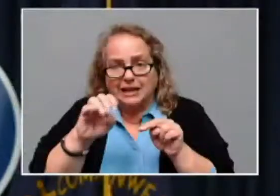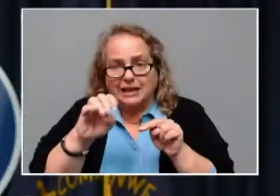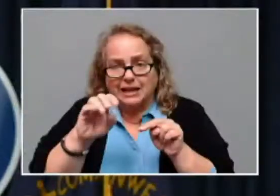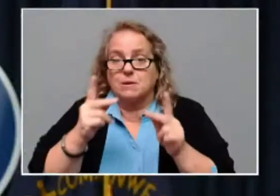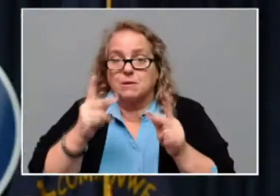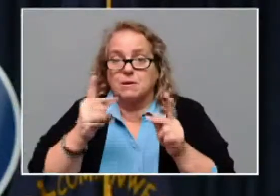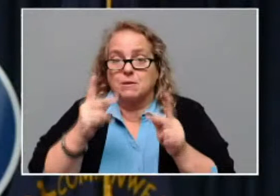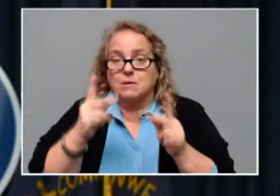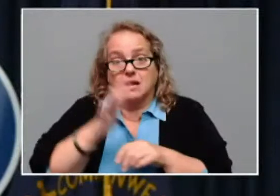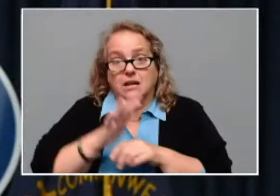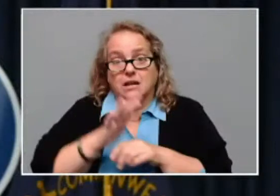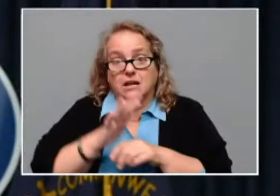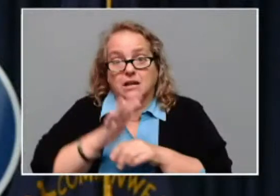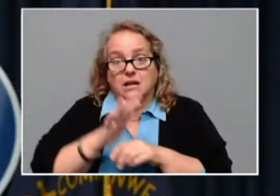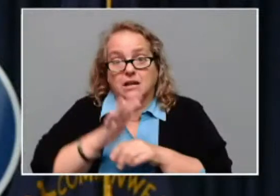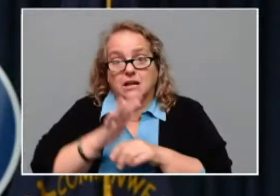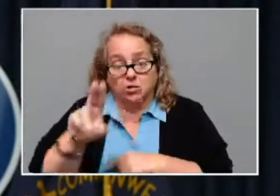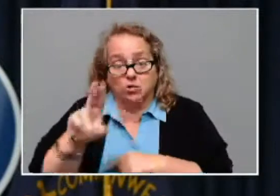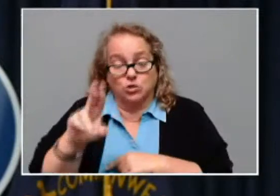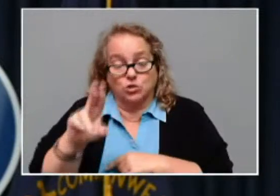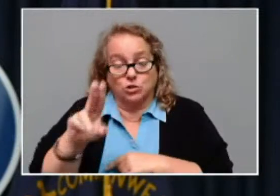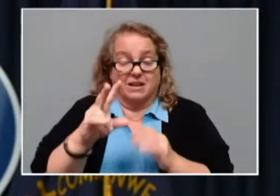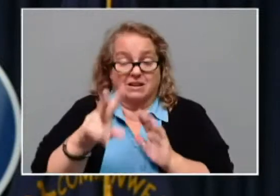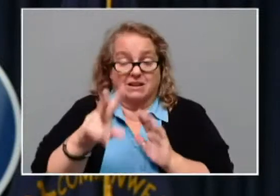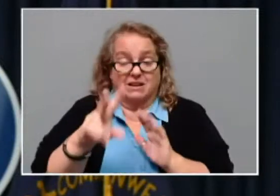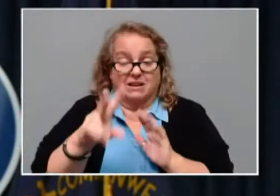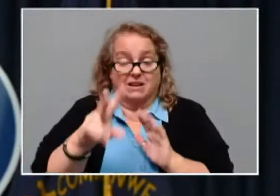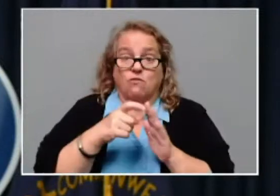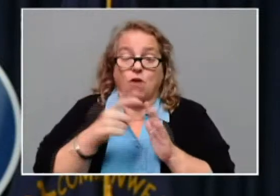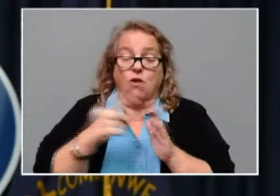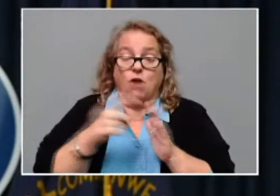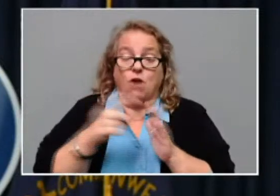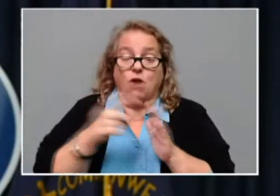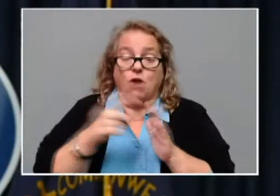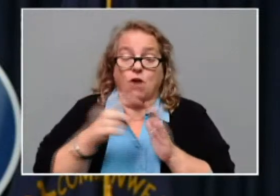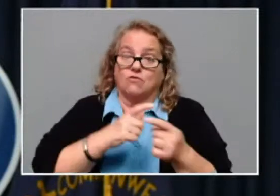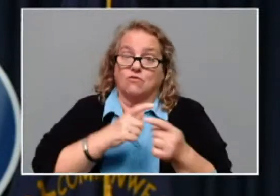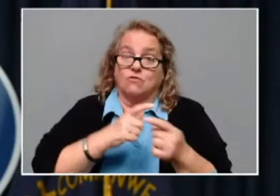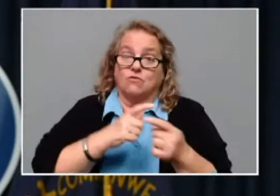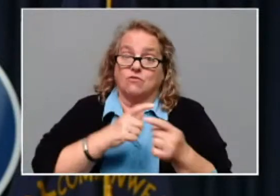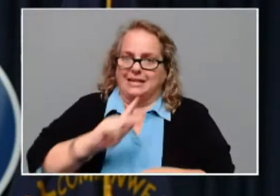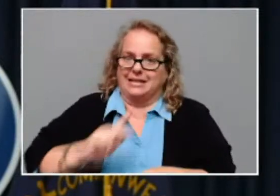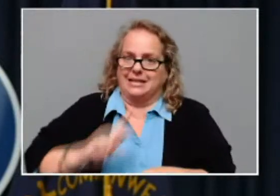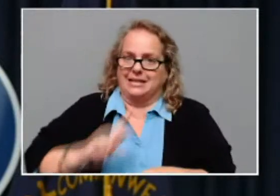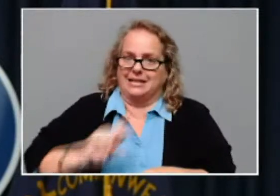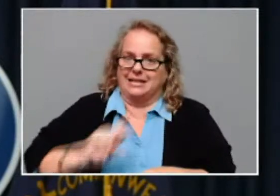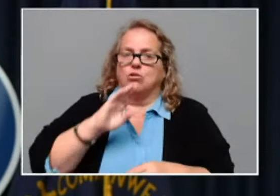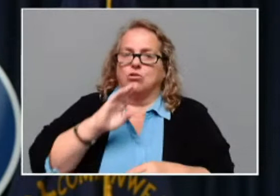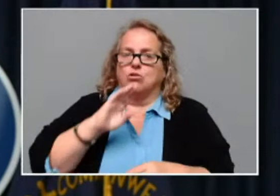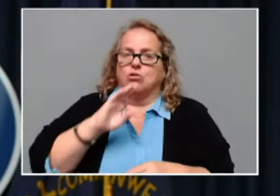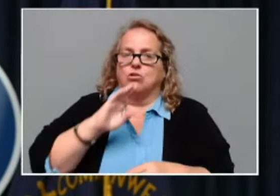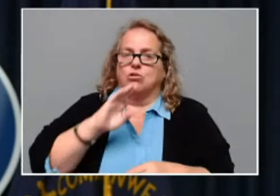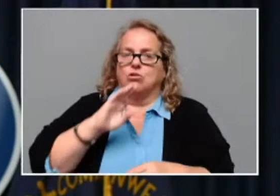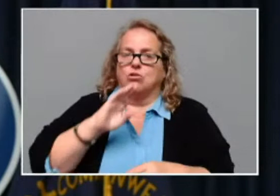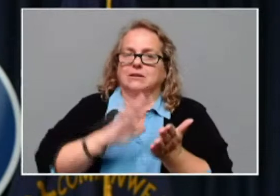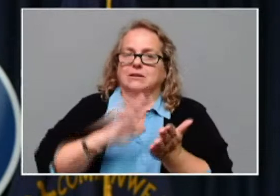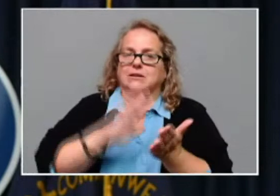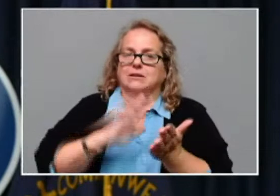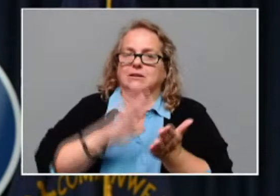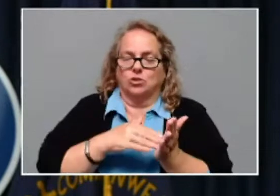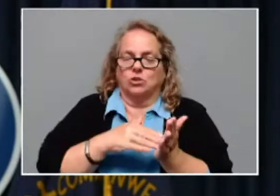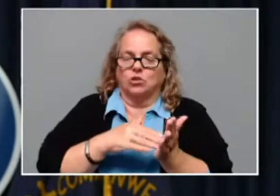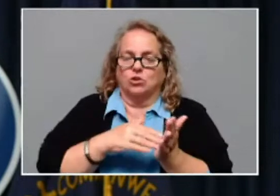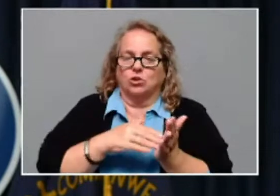Today we have a video from nurses at King's Daughter Medical Center discussing the dire state that they are seeing in their COVID